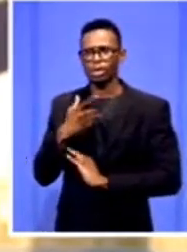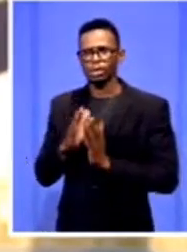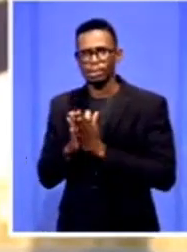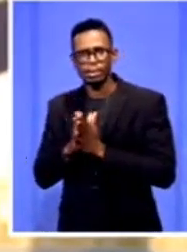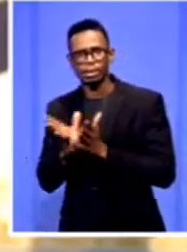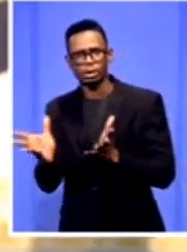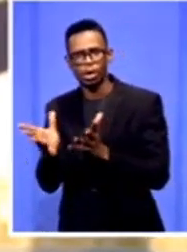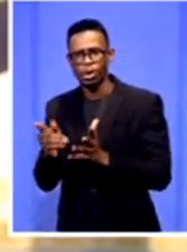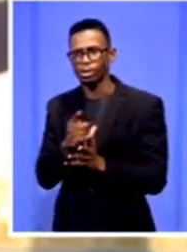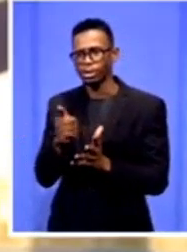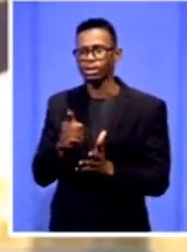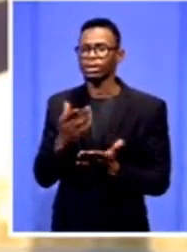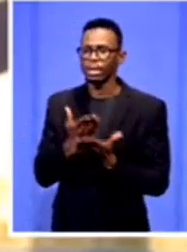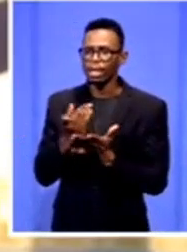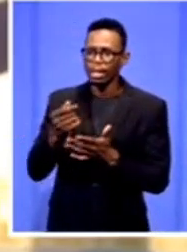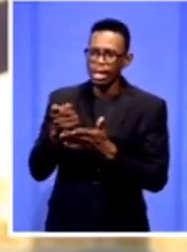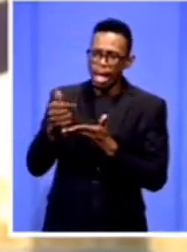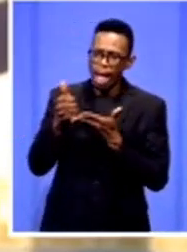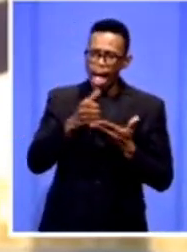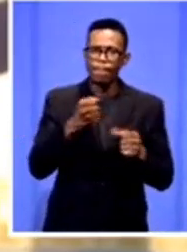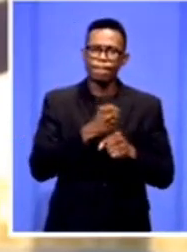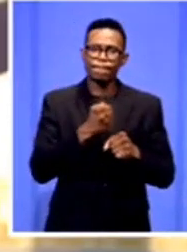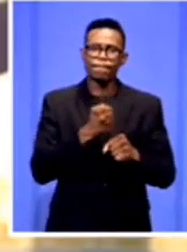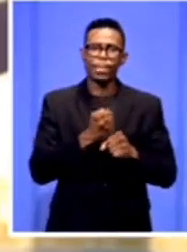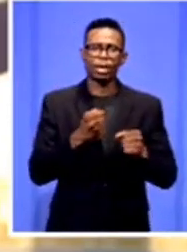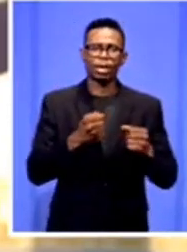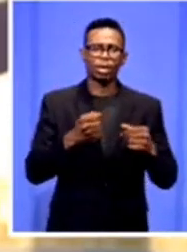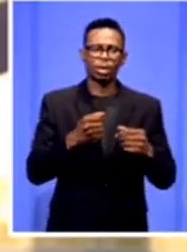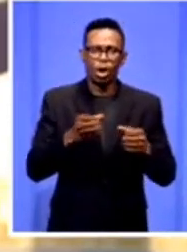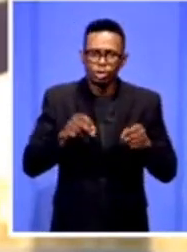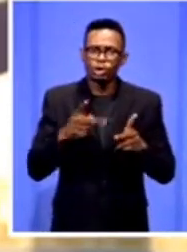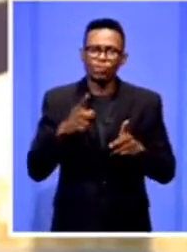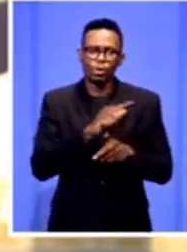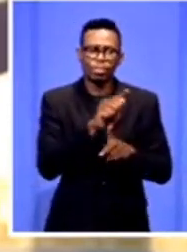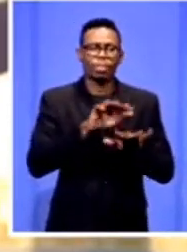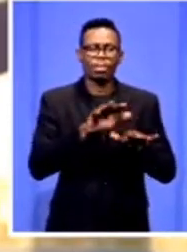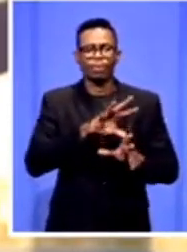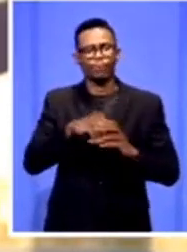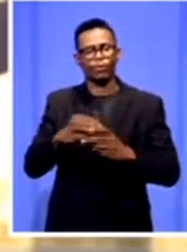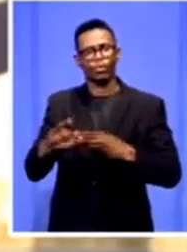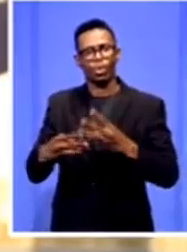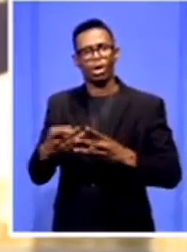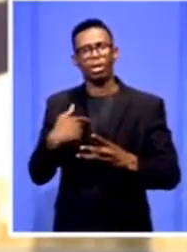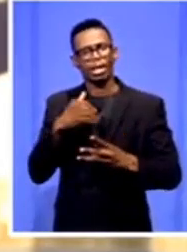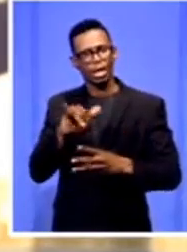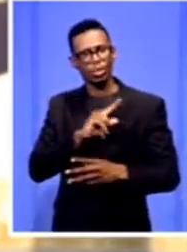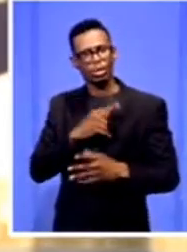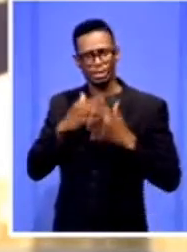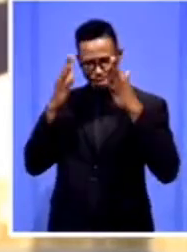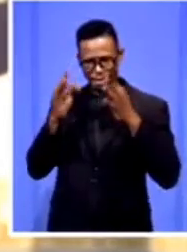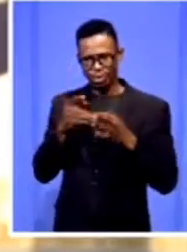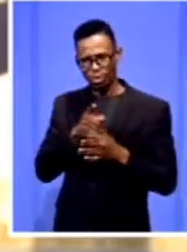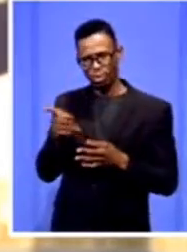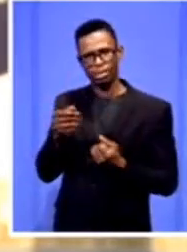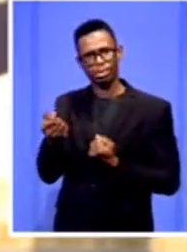businesses development support program to support them. Kika ho ho le monate hore o